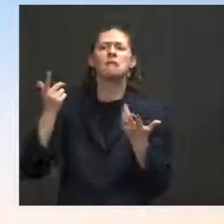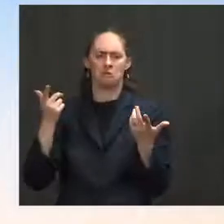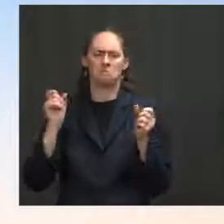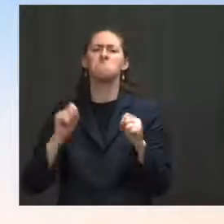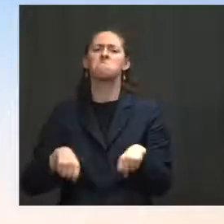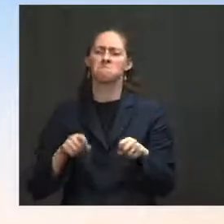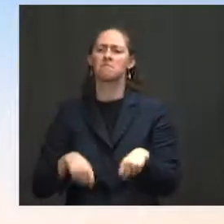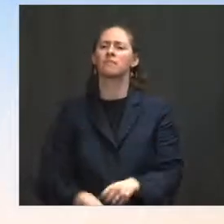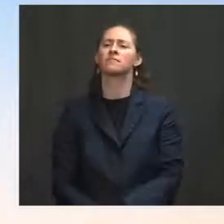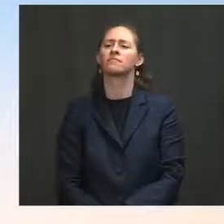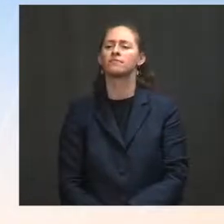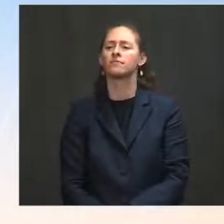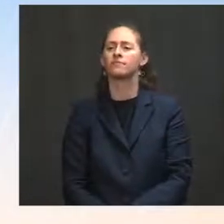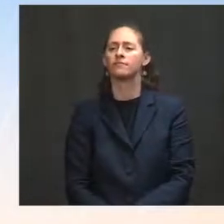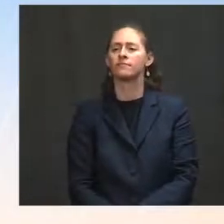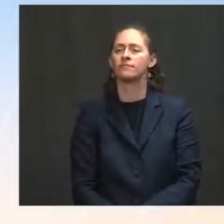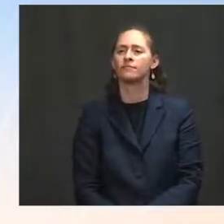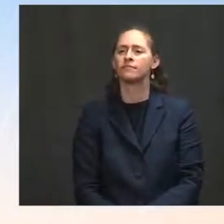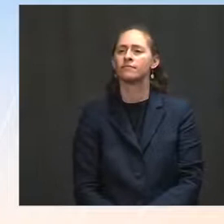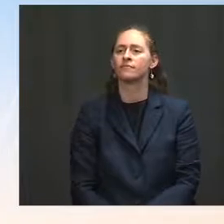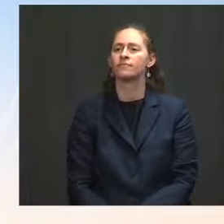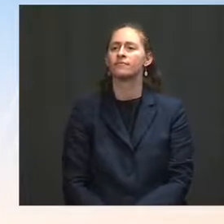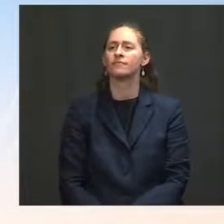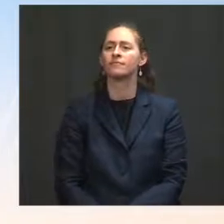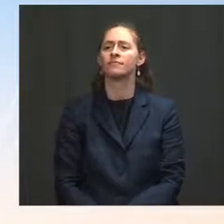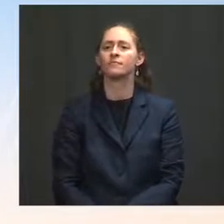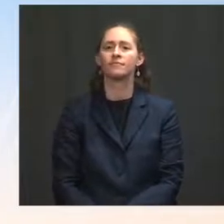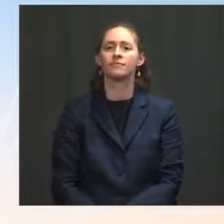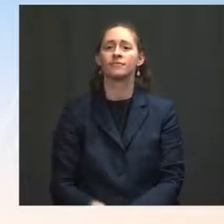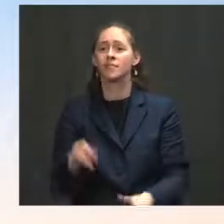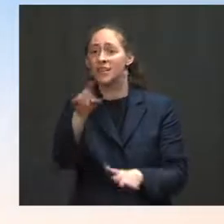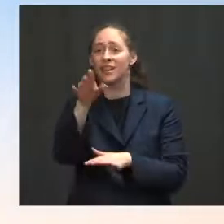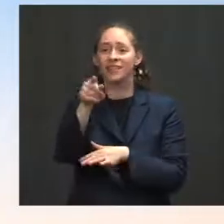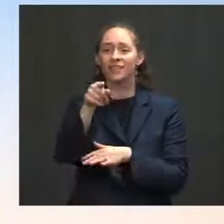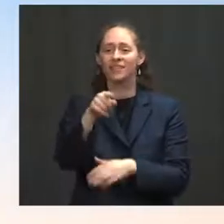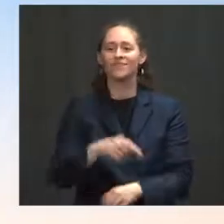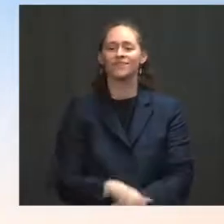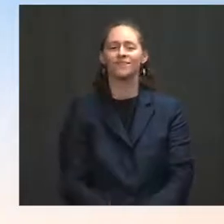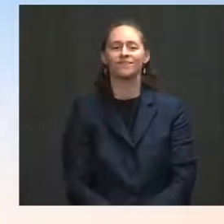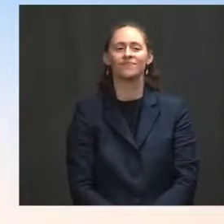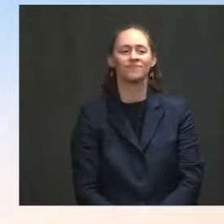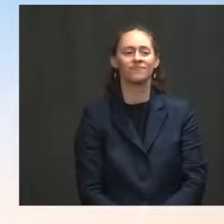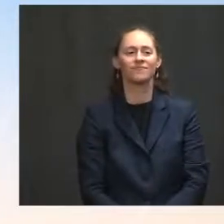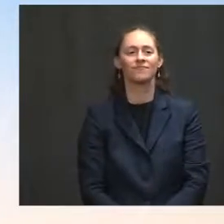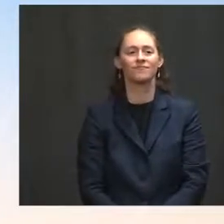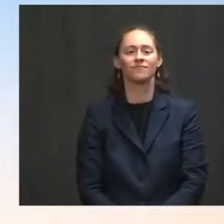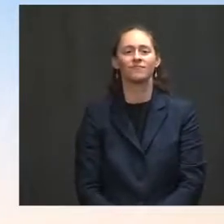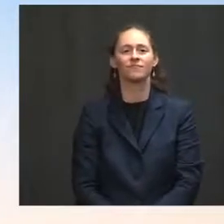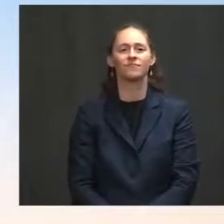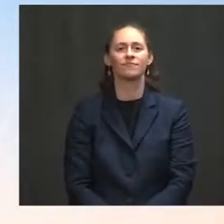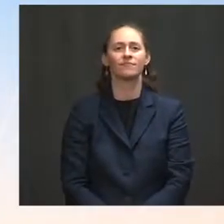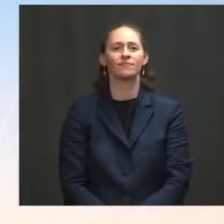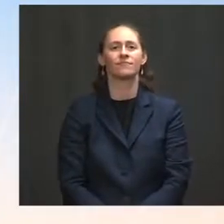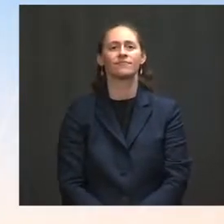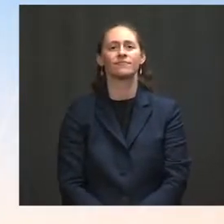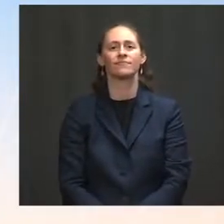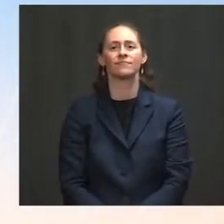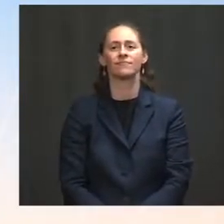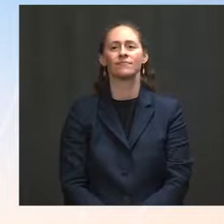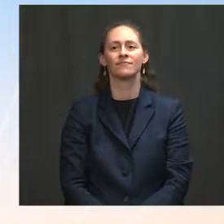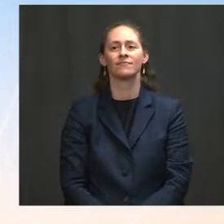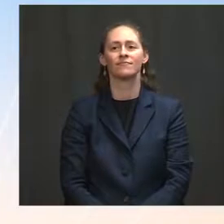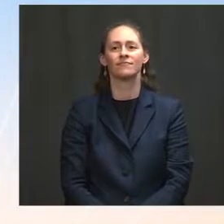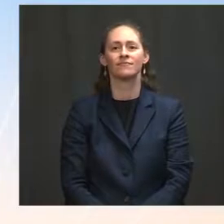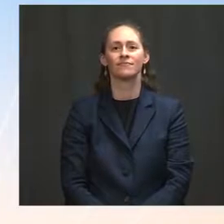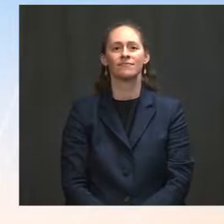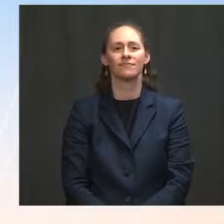well. All right, let's see. Go ahead, Nikki. Go ahead. So, since Tampa won the Stanley Cup, what is President Biden? All